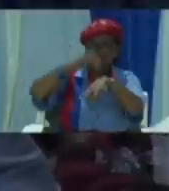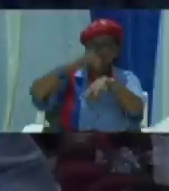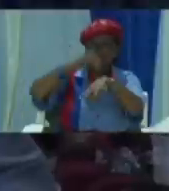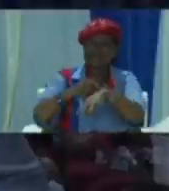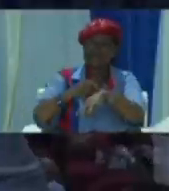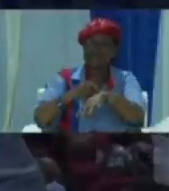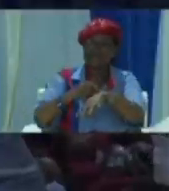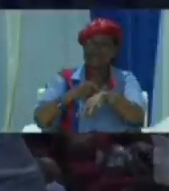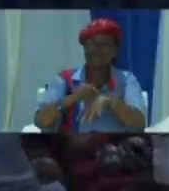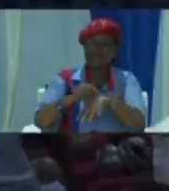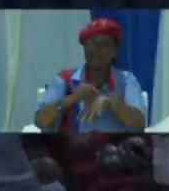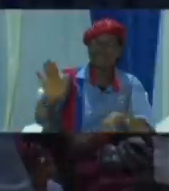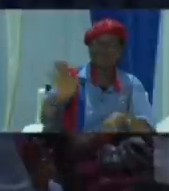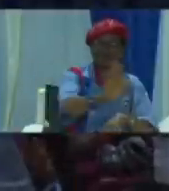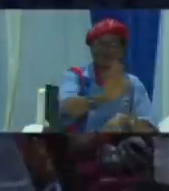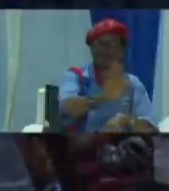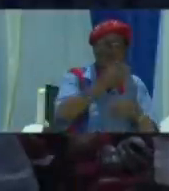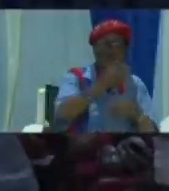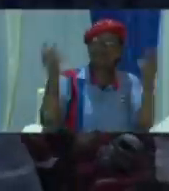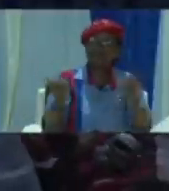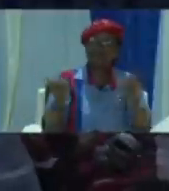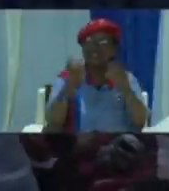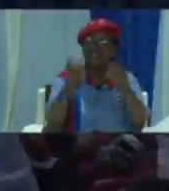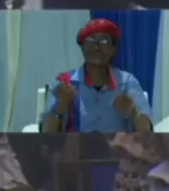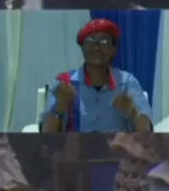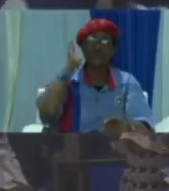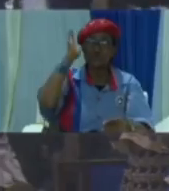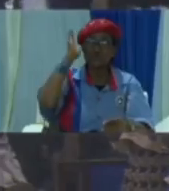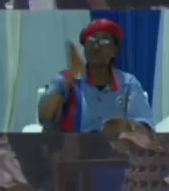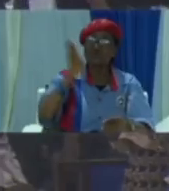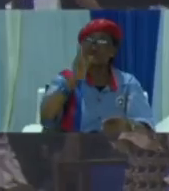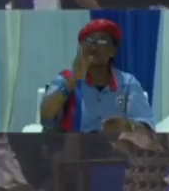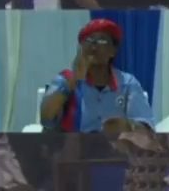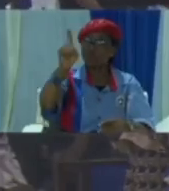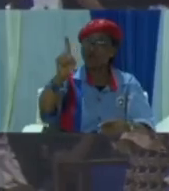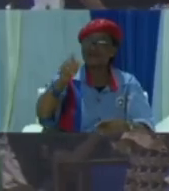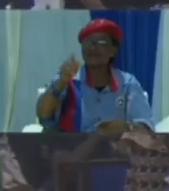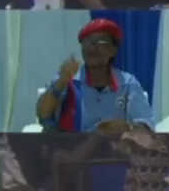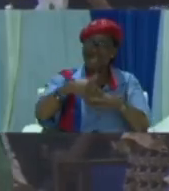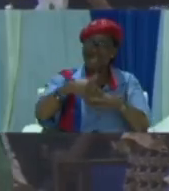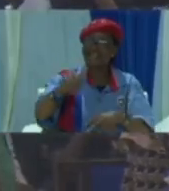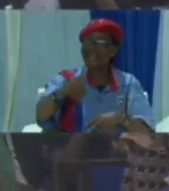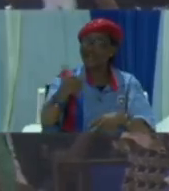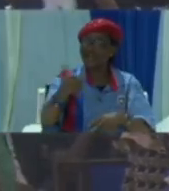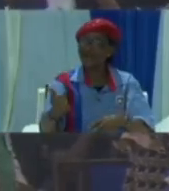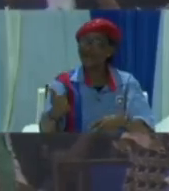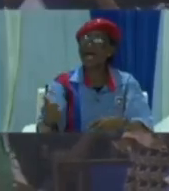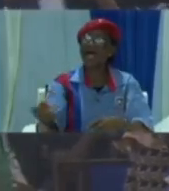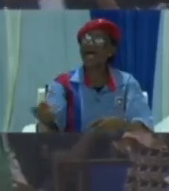your victories will be one after another. Amen.